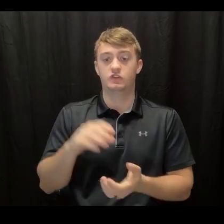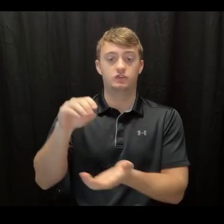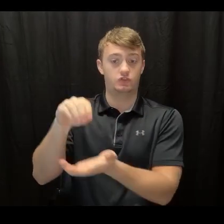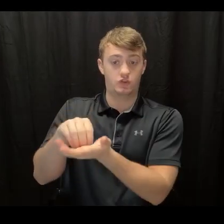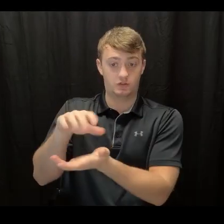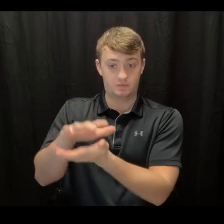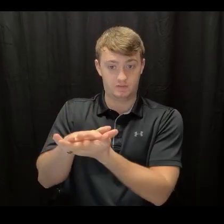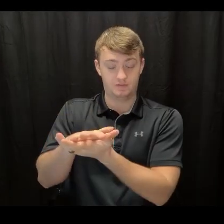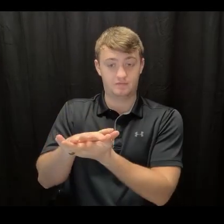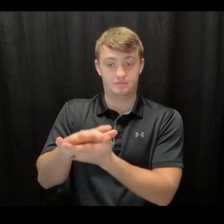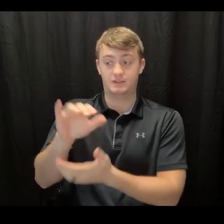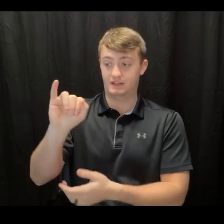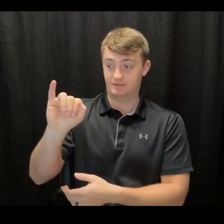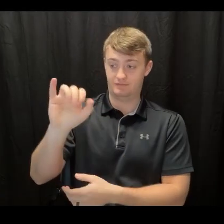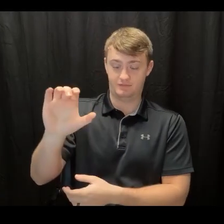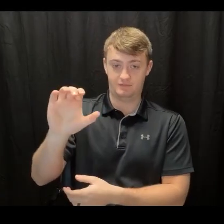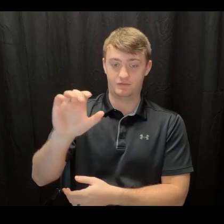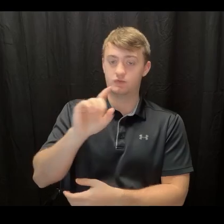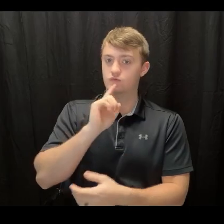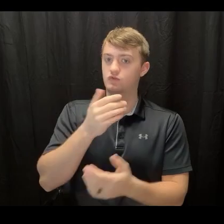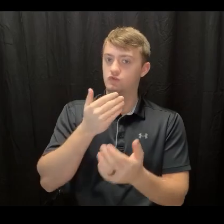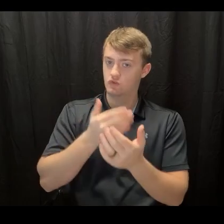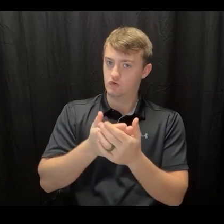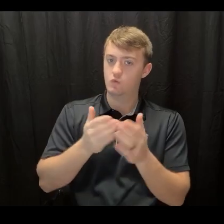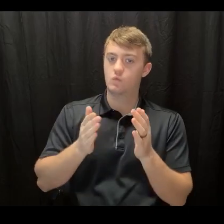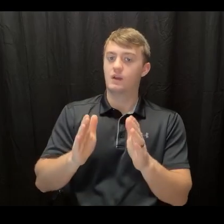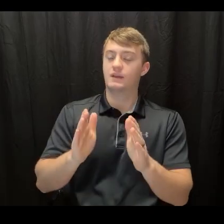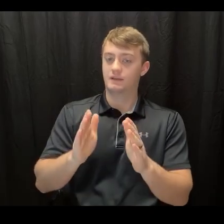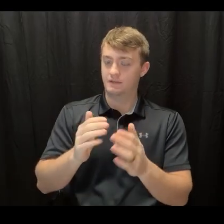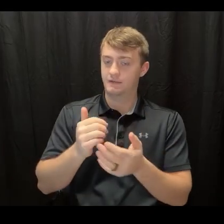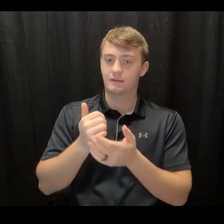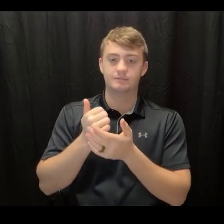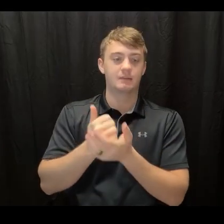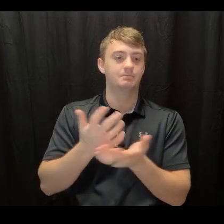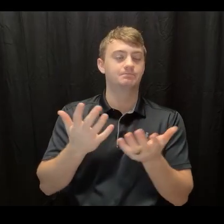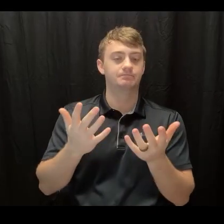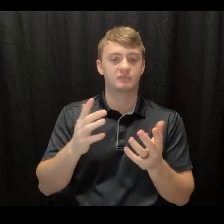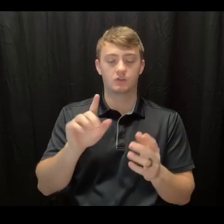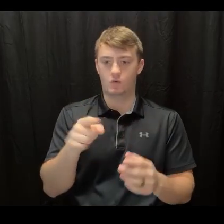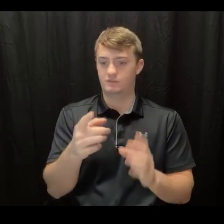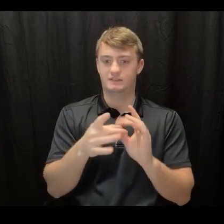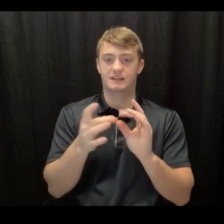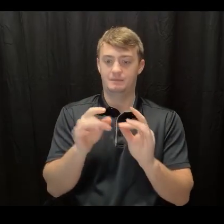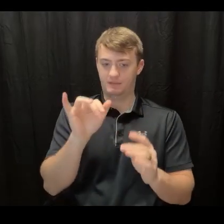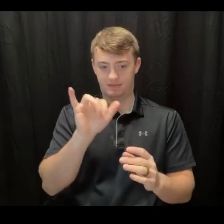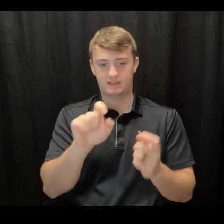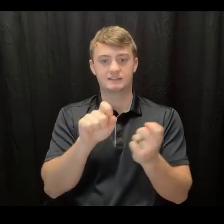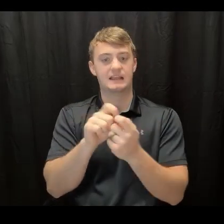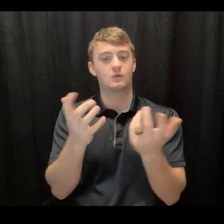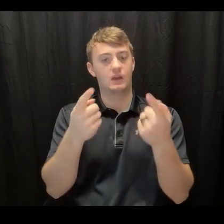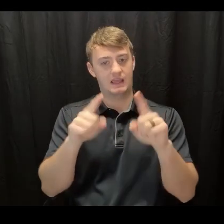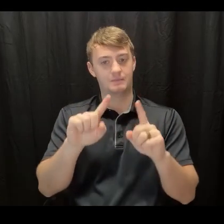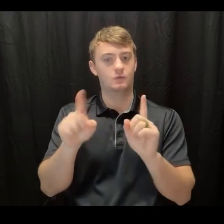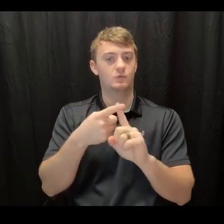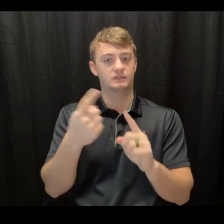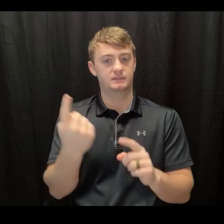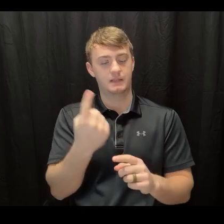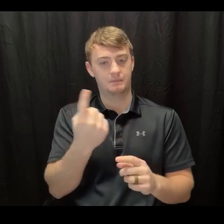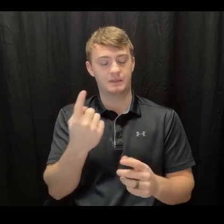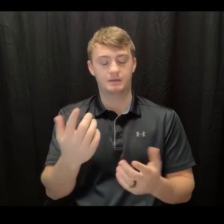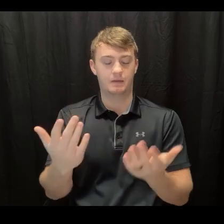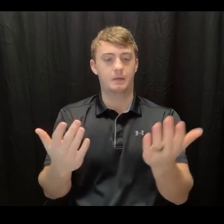Documentation in Infinite Campus is a really good way to just say this is exactly what happened when